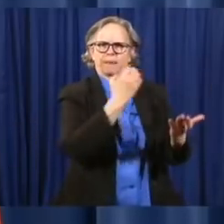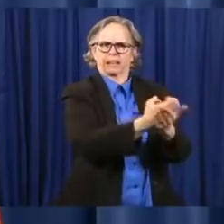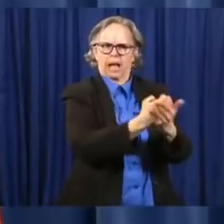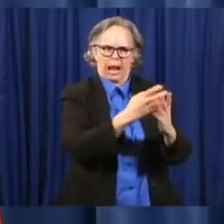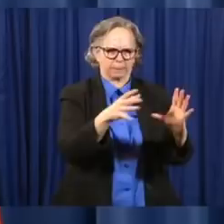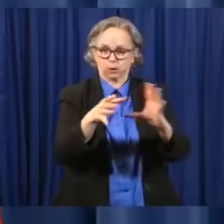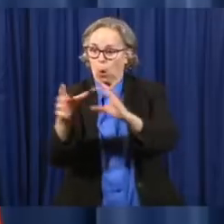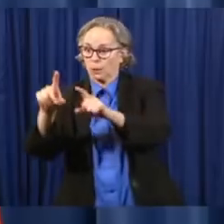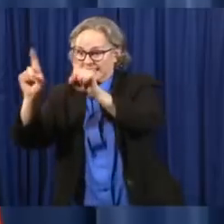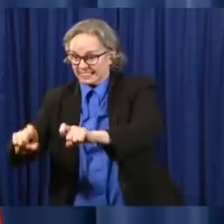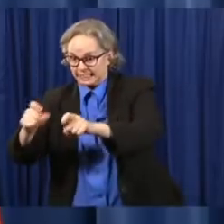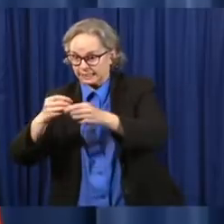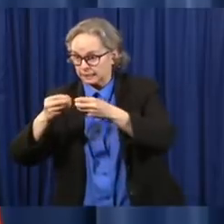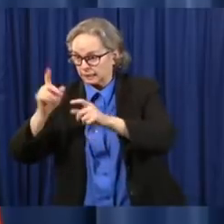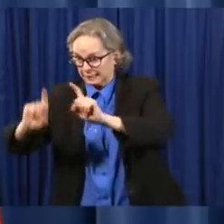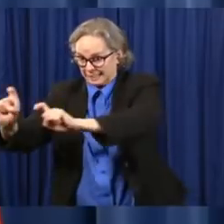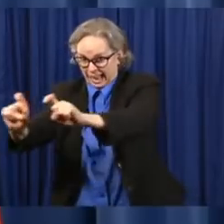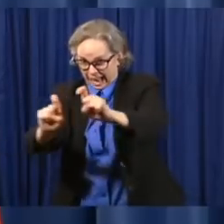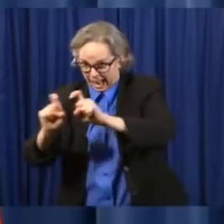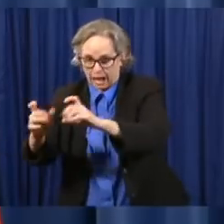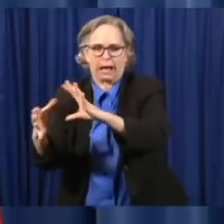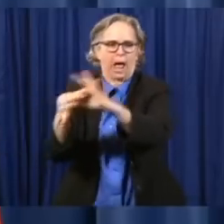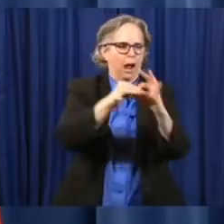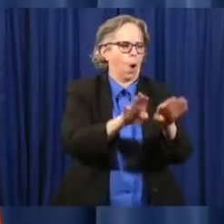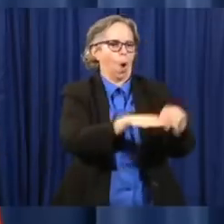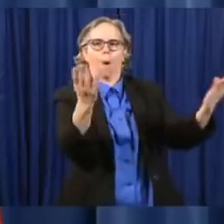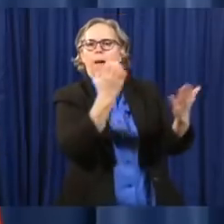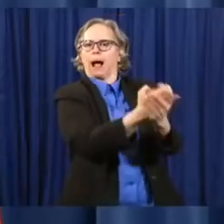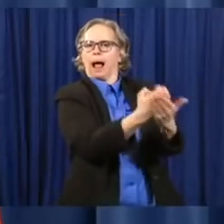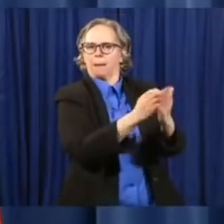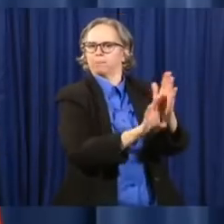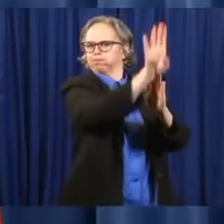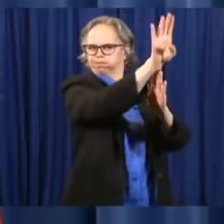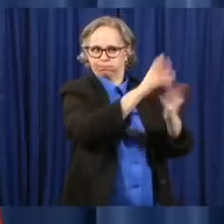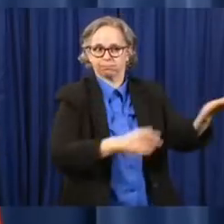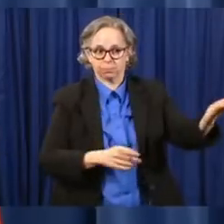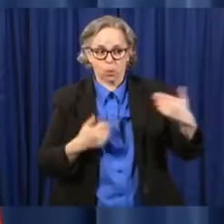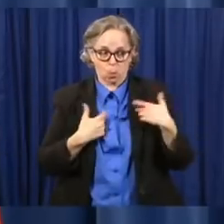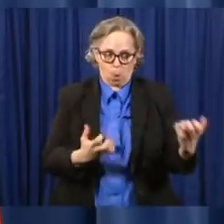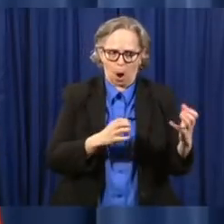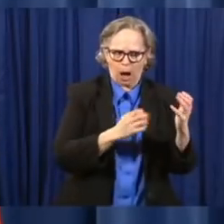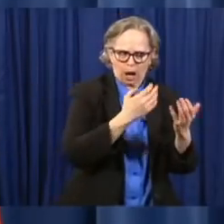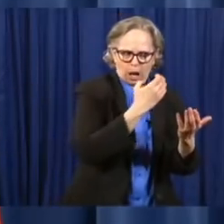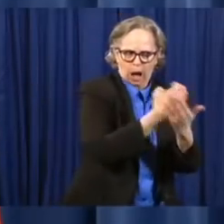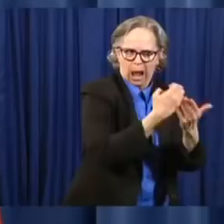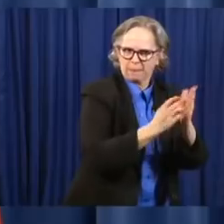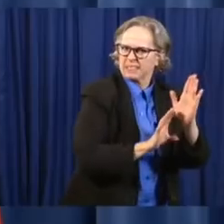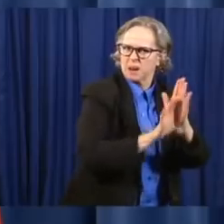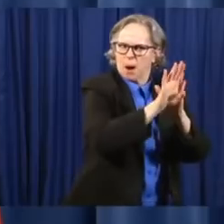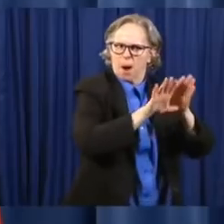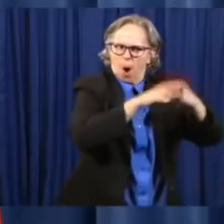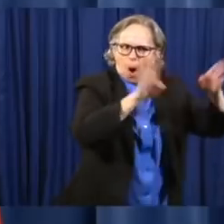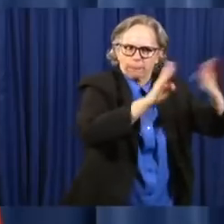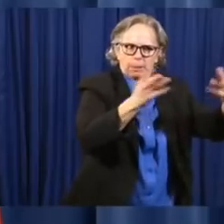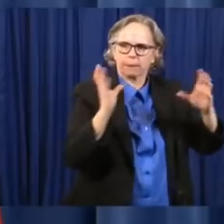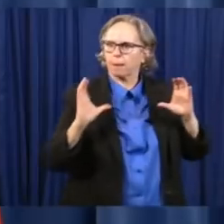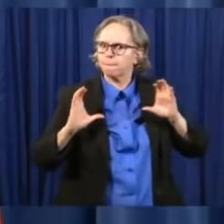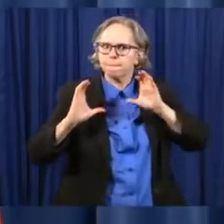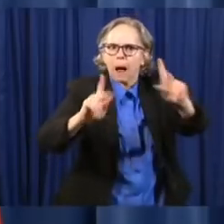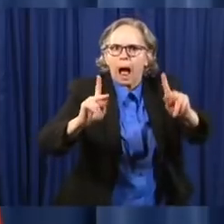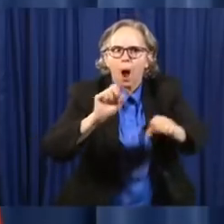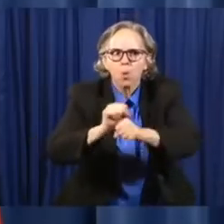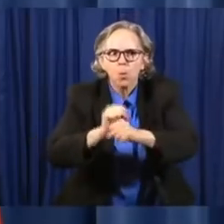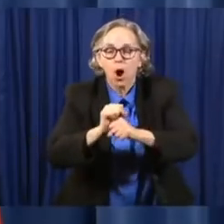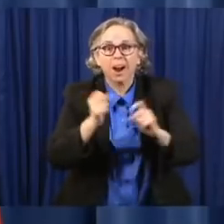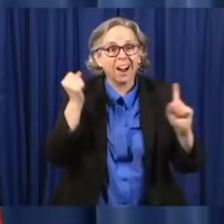reopen the economy. We want to get people back to work. It's important that we do it the right way, that we do it the safe